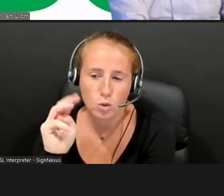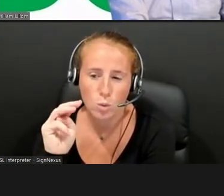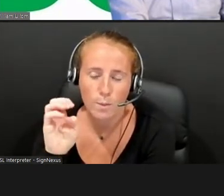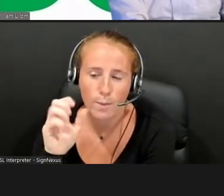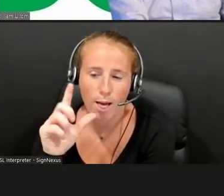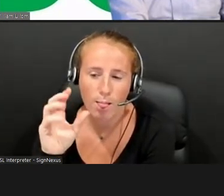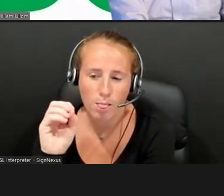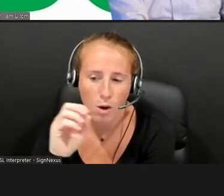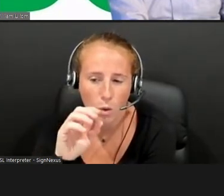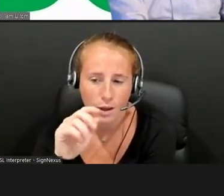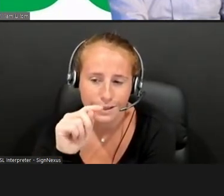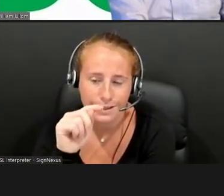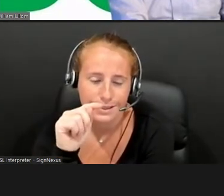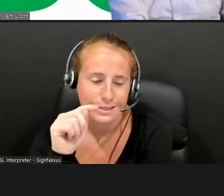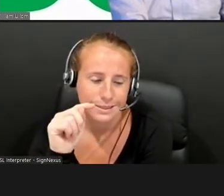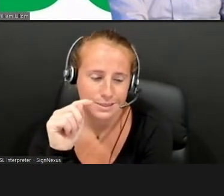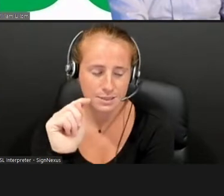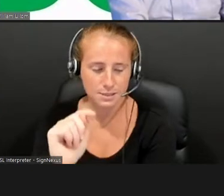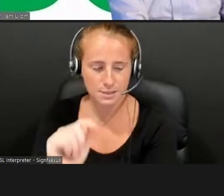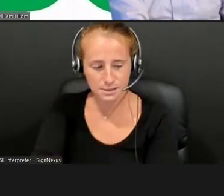tinette really